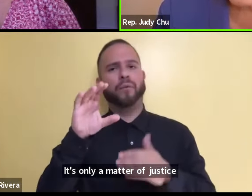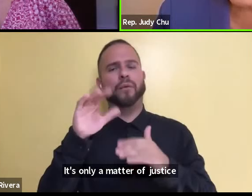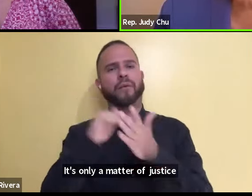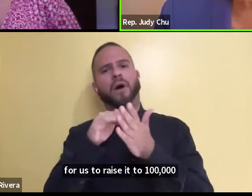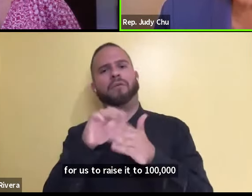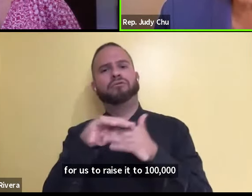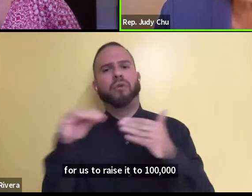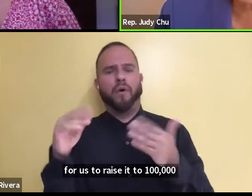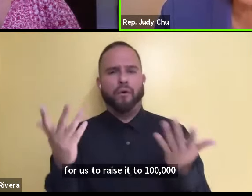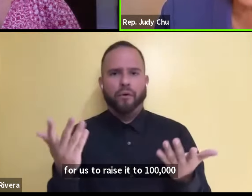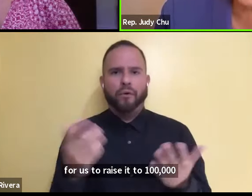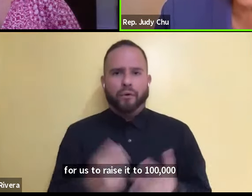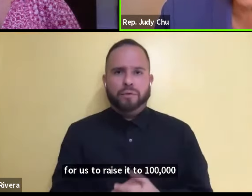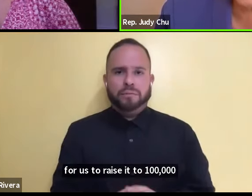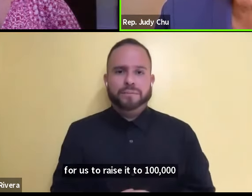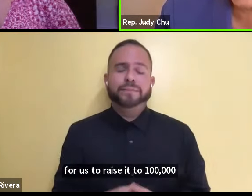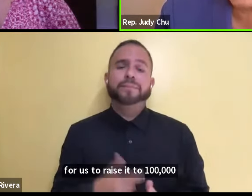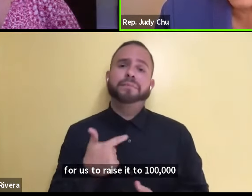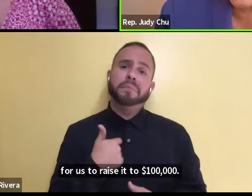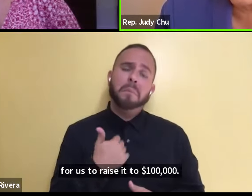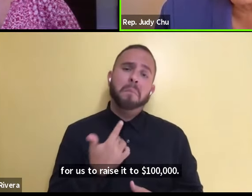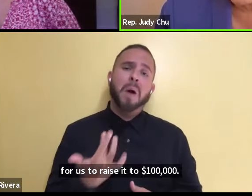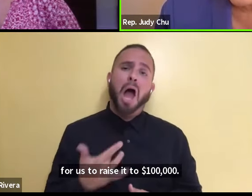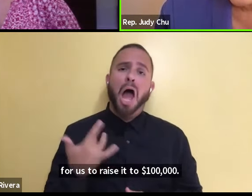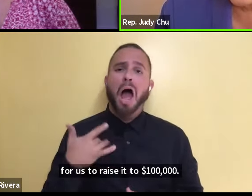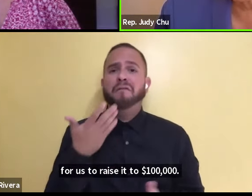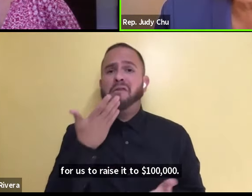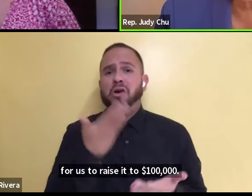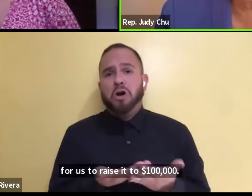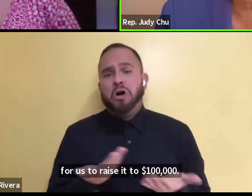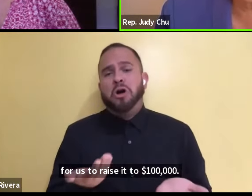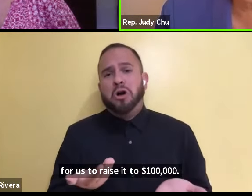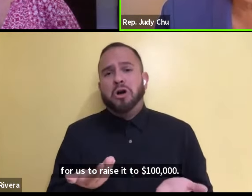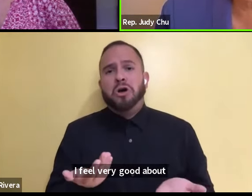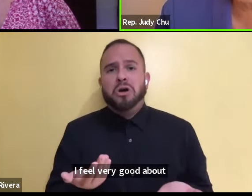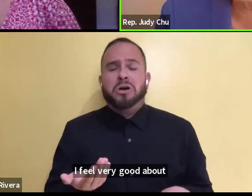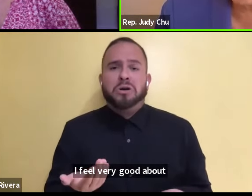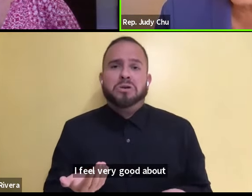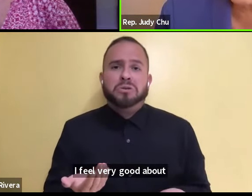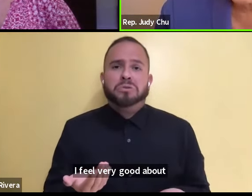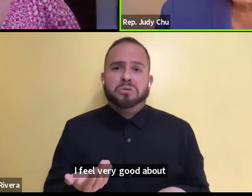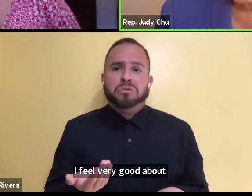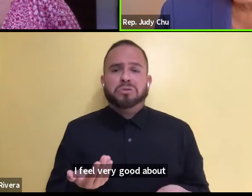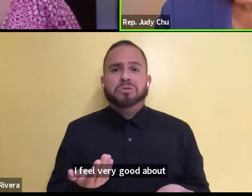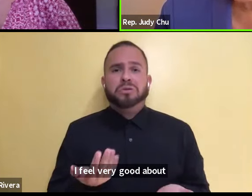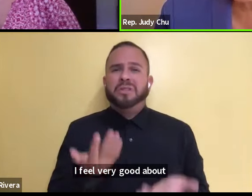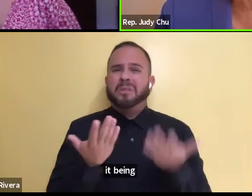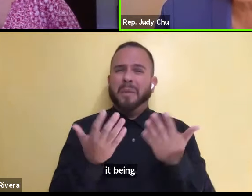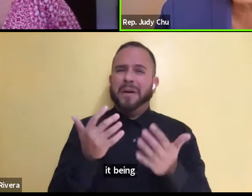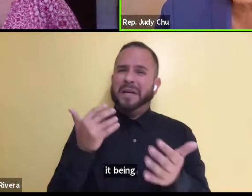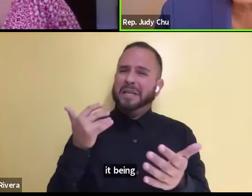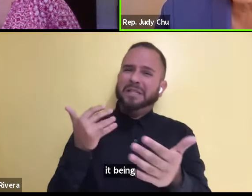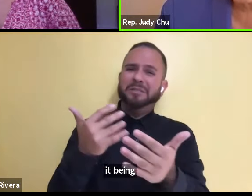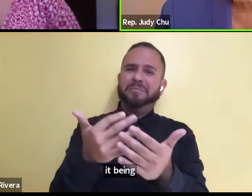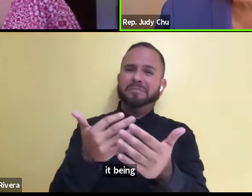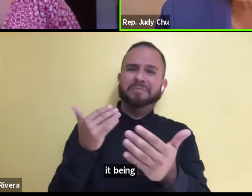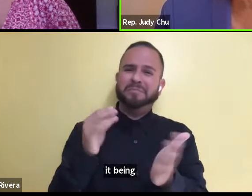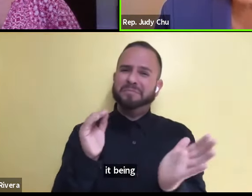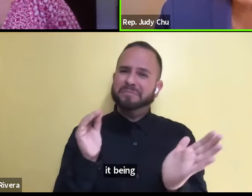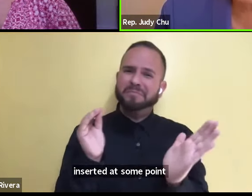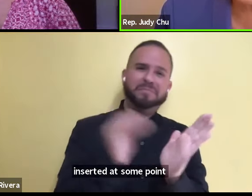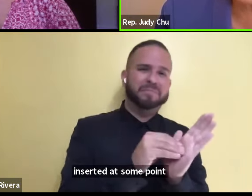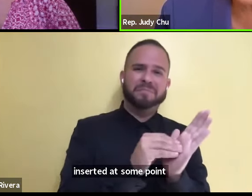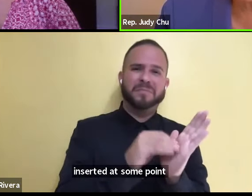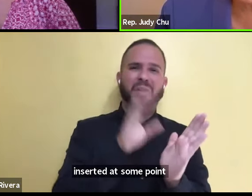$100,000. I feel very good about it being inserted at some point in some